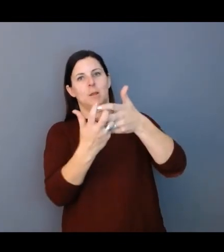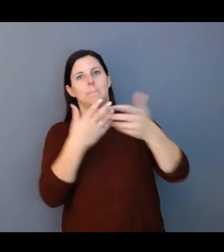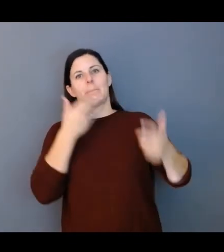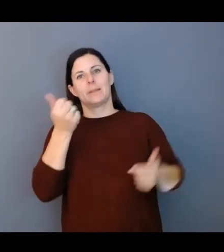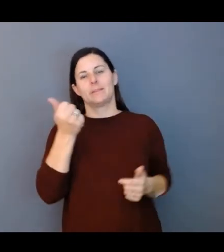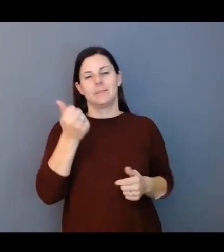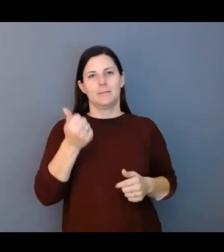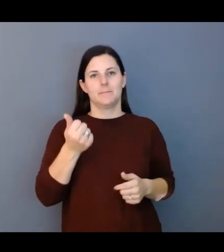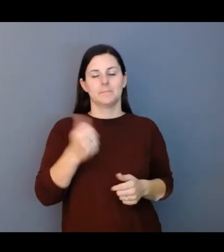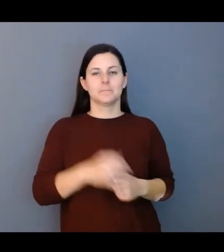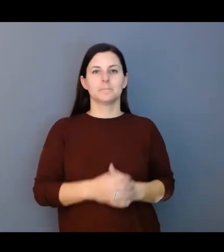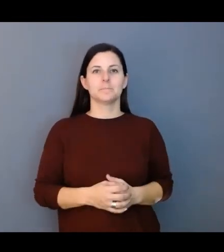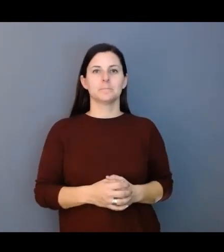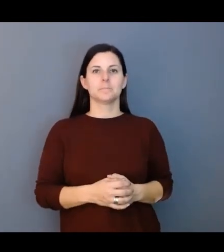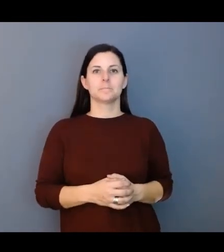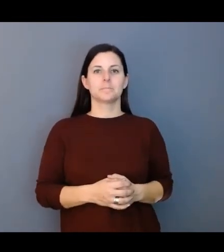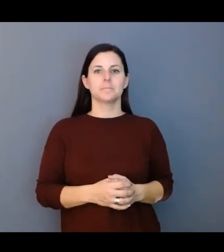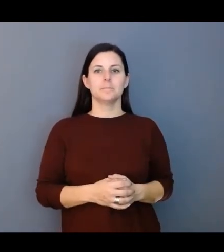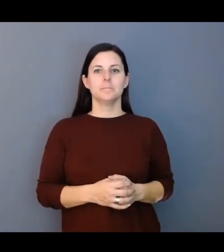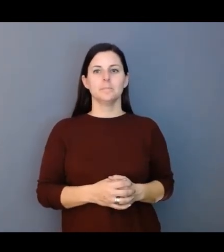for your use case.